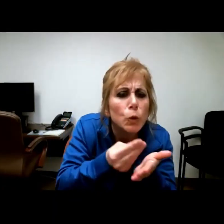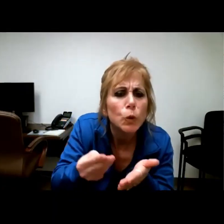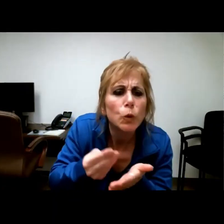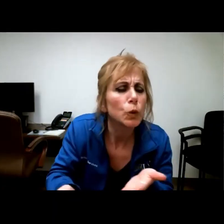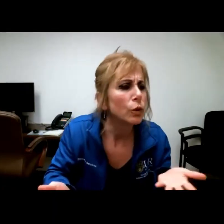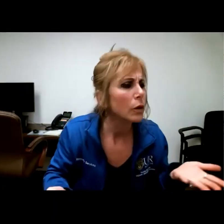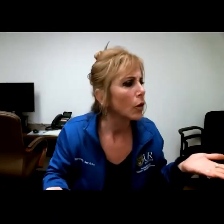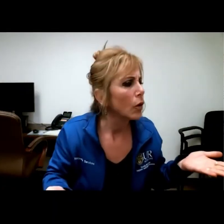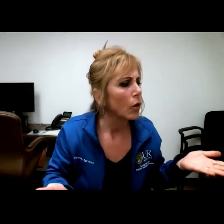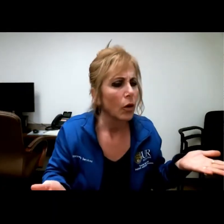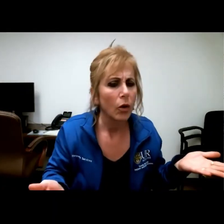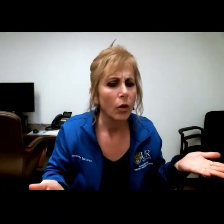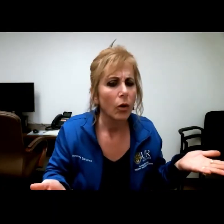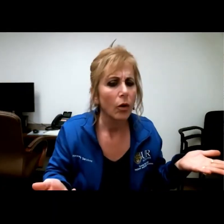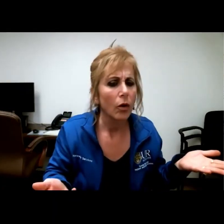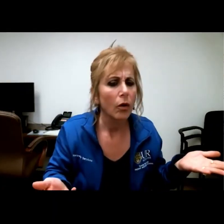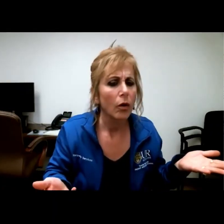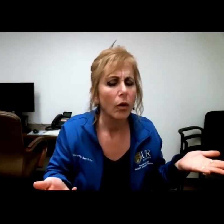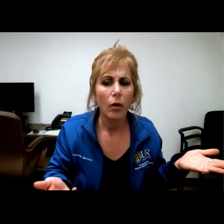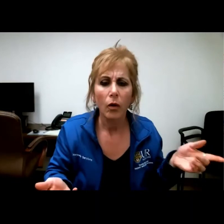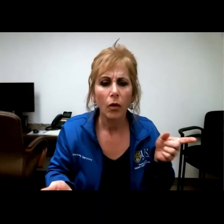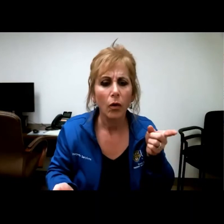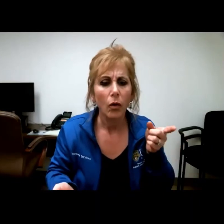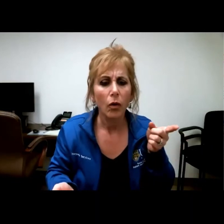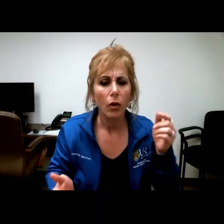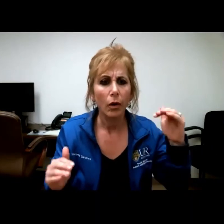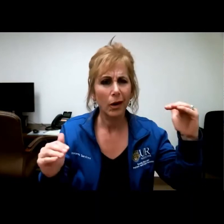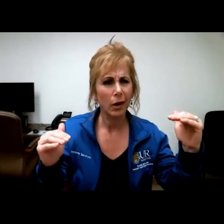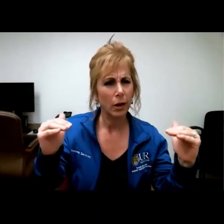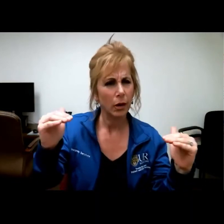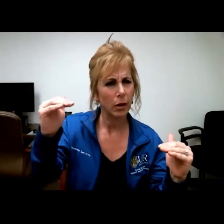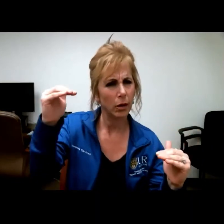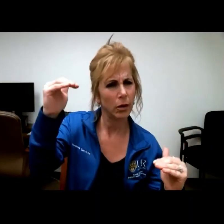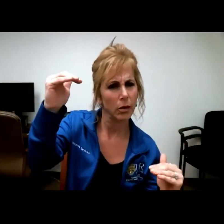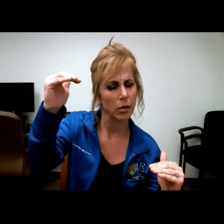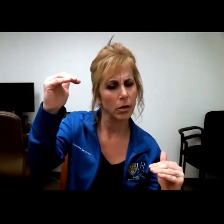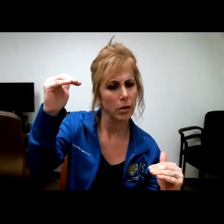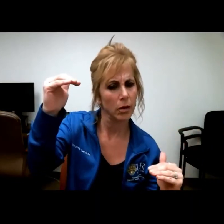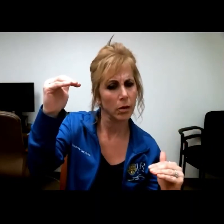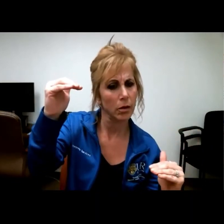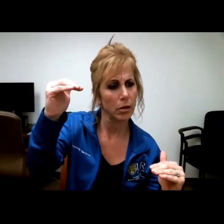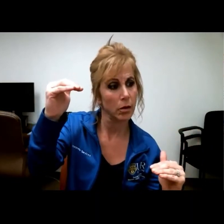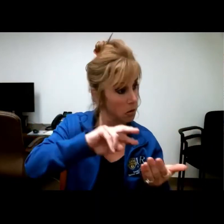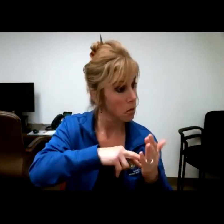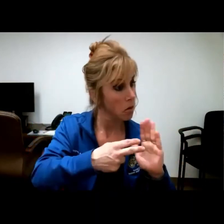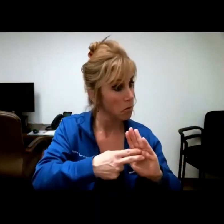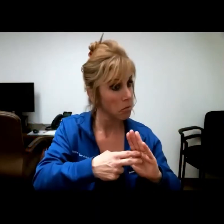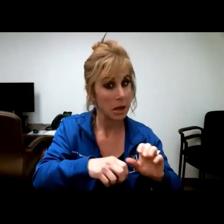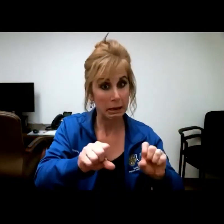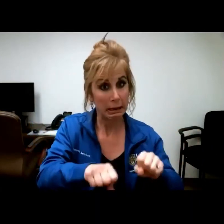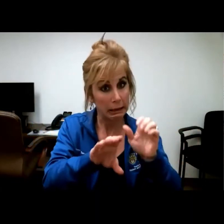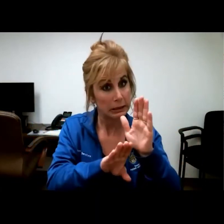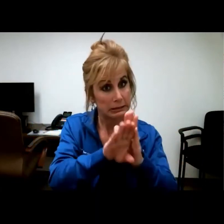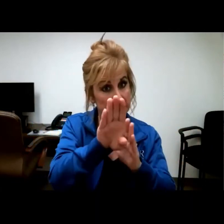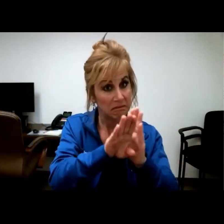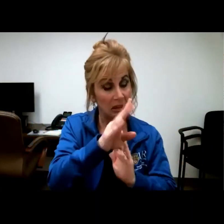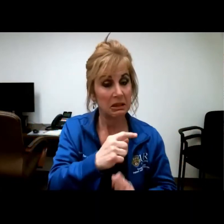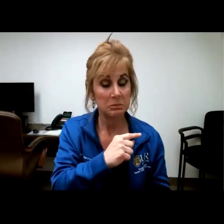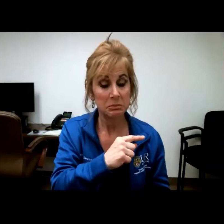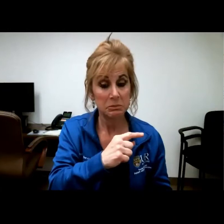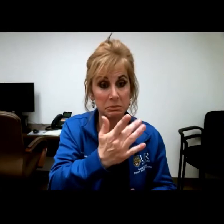puts us, some people, at higher risk of developing diseases or not being as healthy